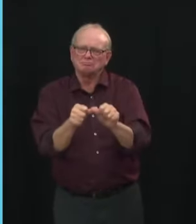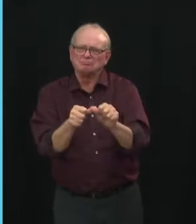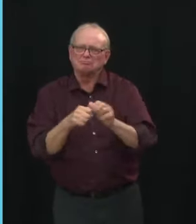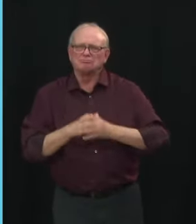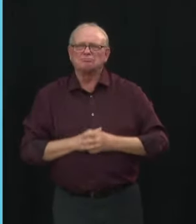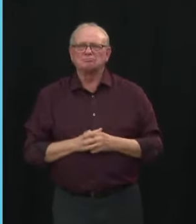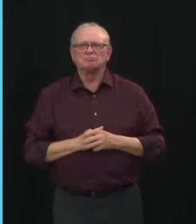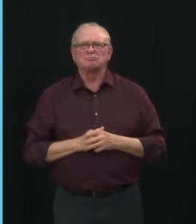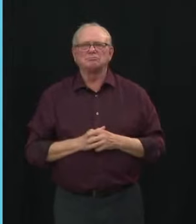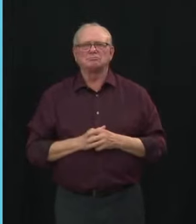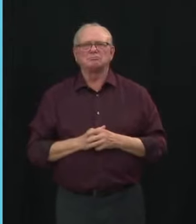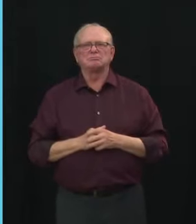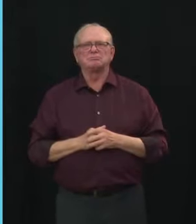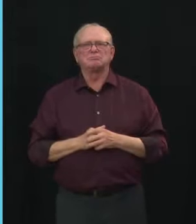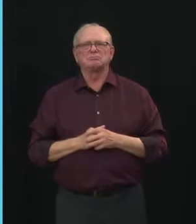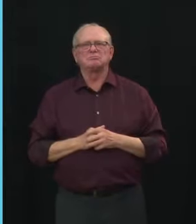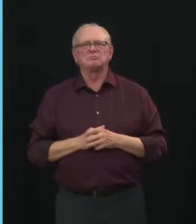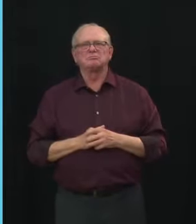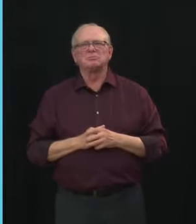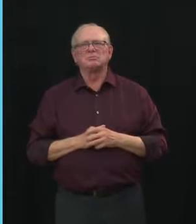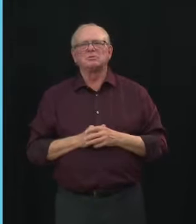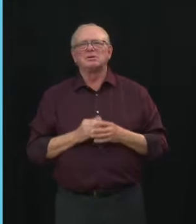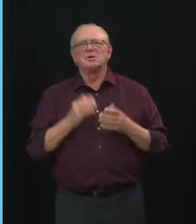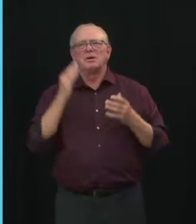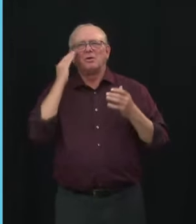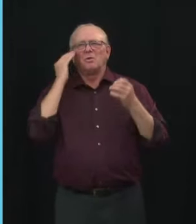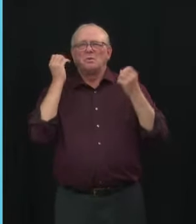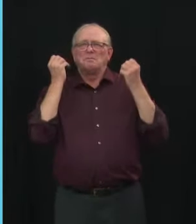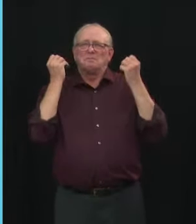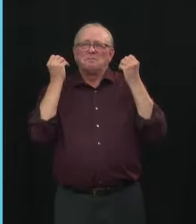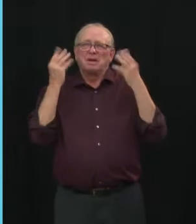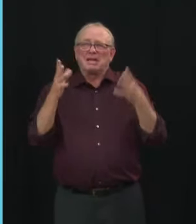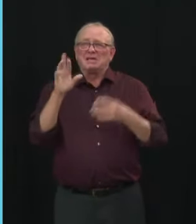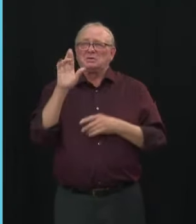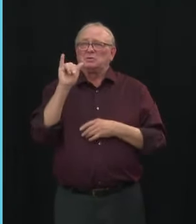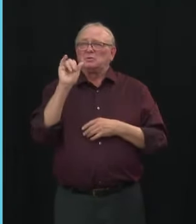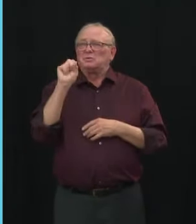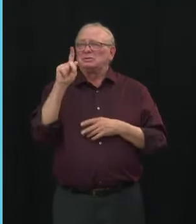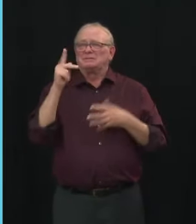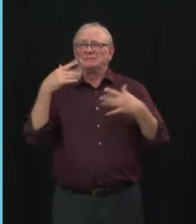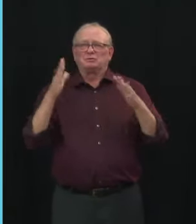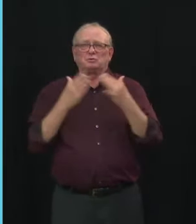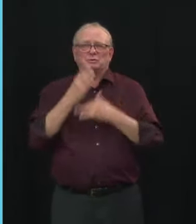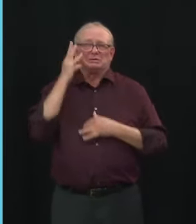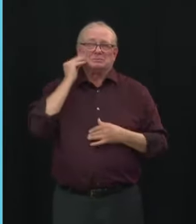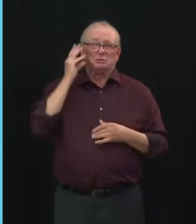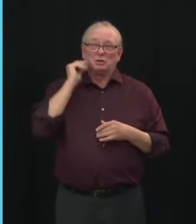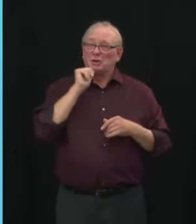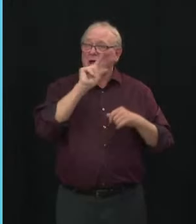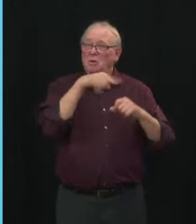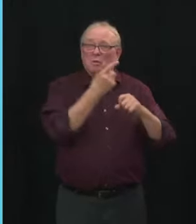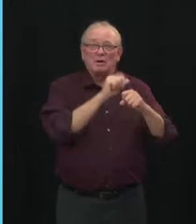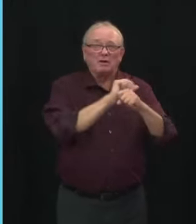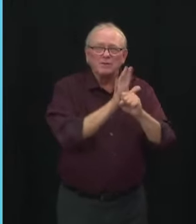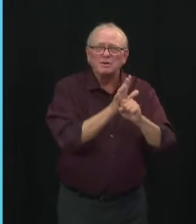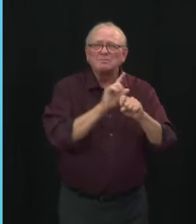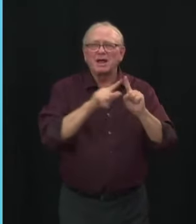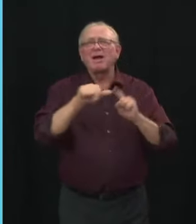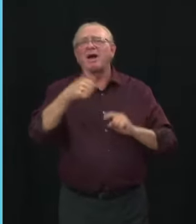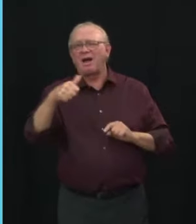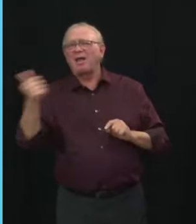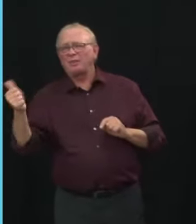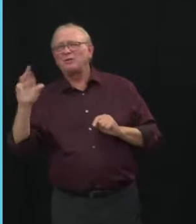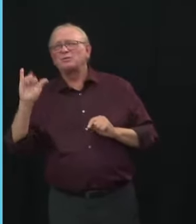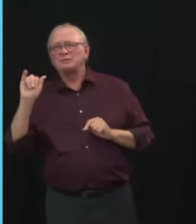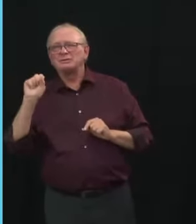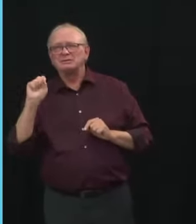risks every day, and COVID is one risk among these many. We have focused on it primarily for a